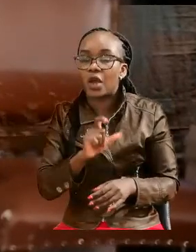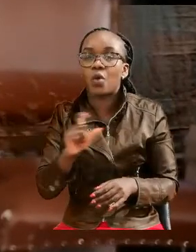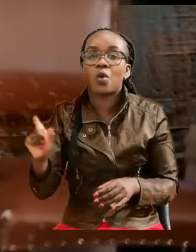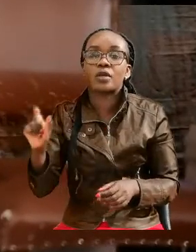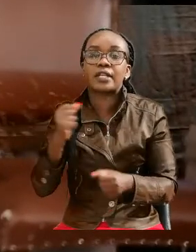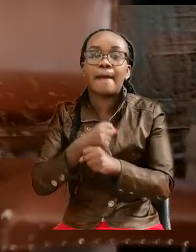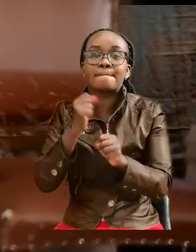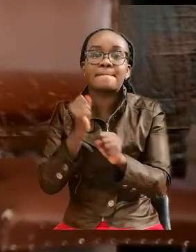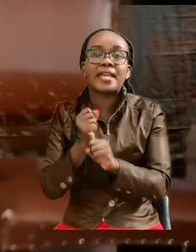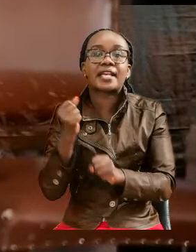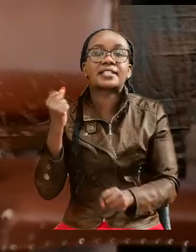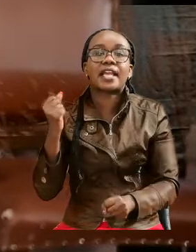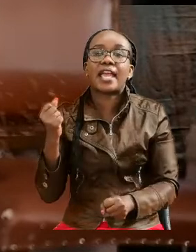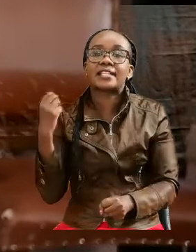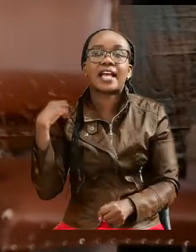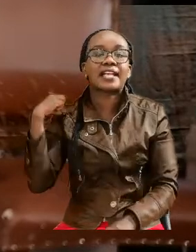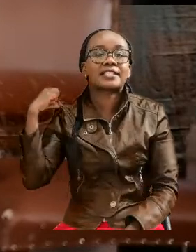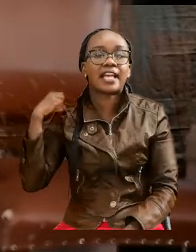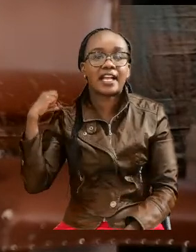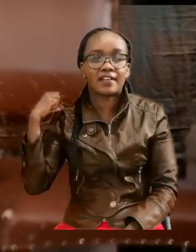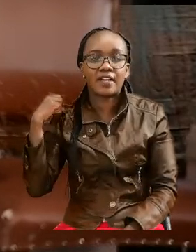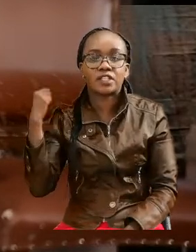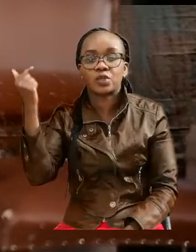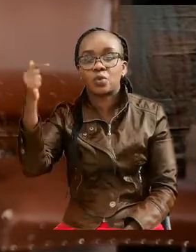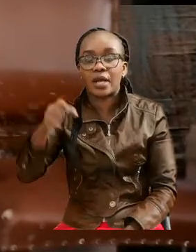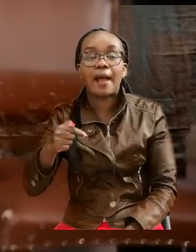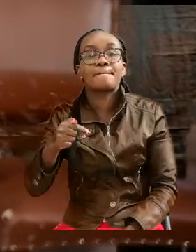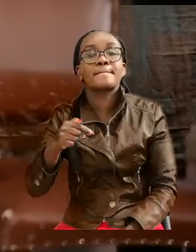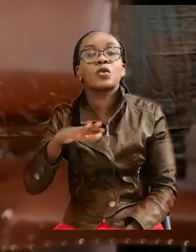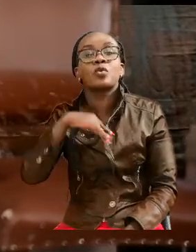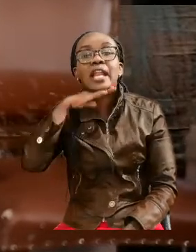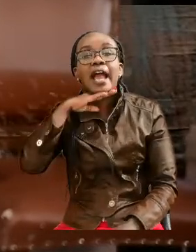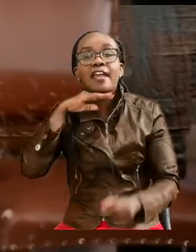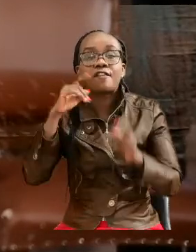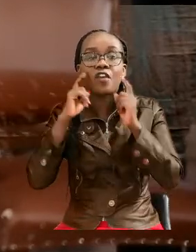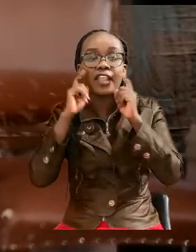as a sacrifice to atone for the sins of believers.